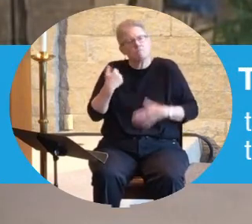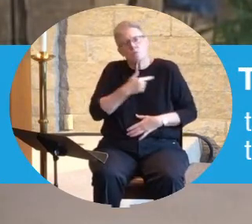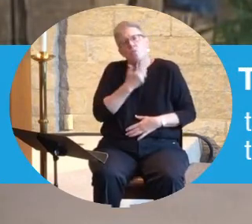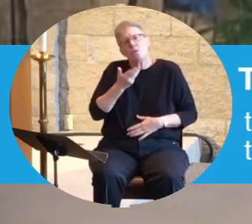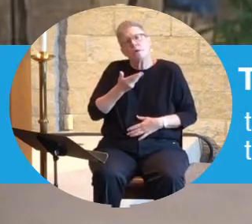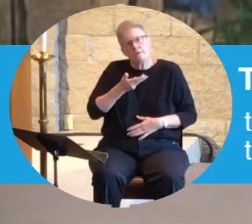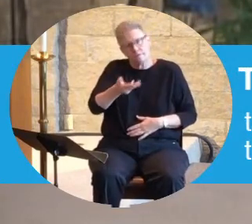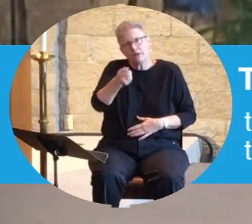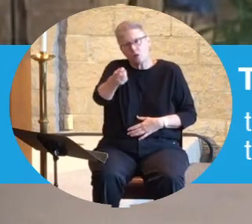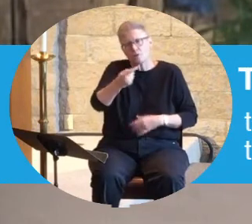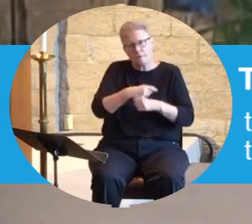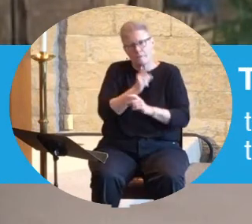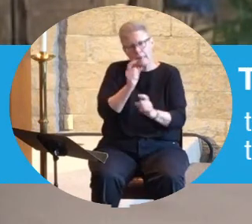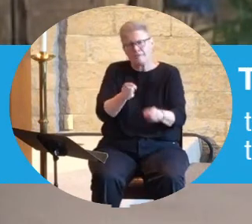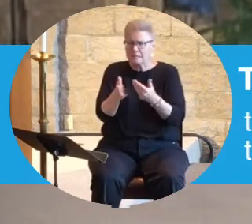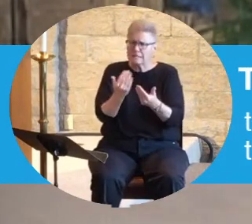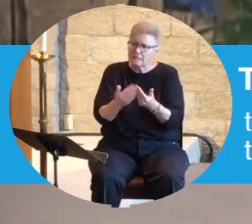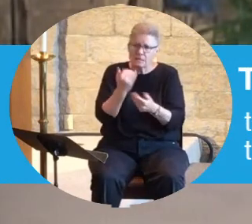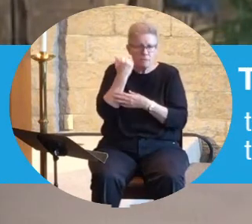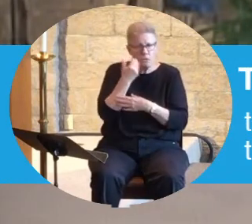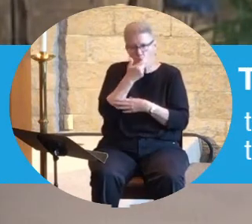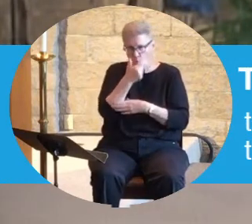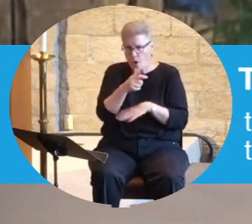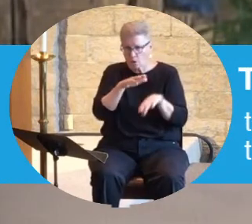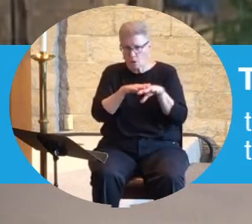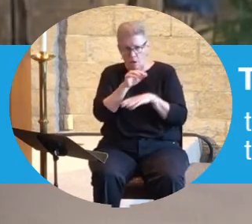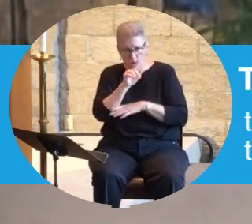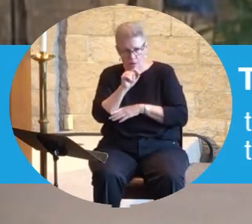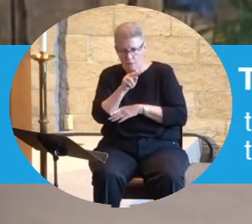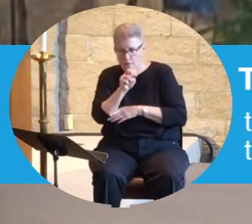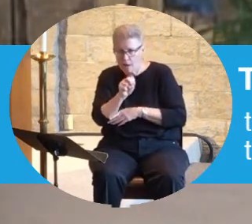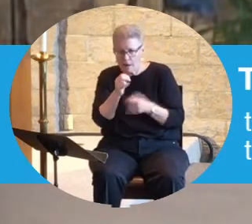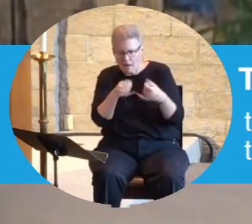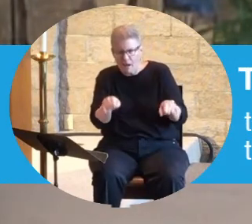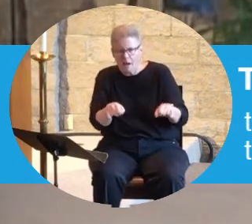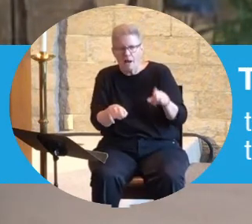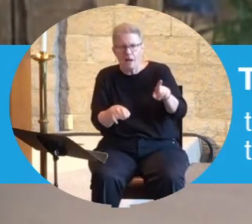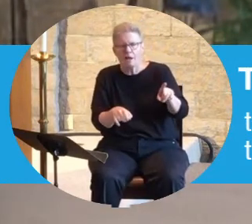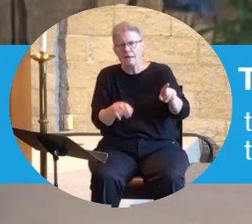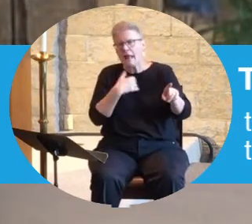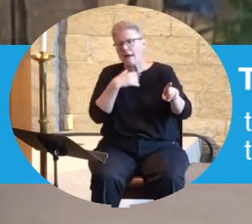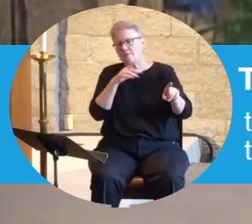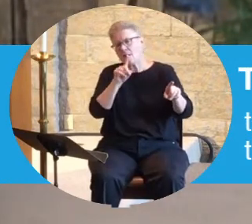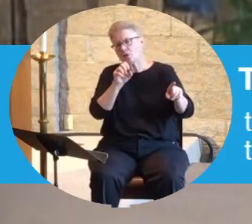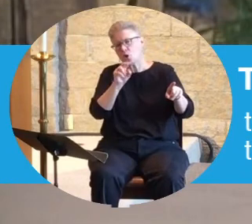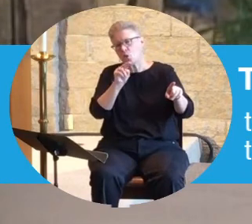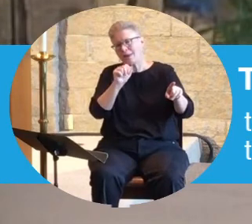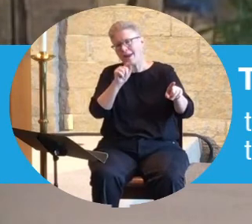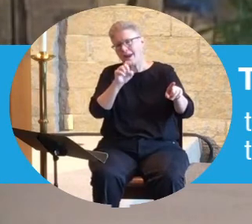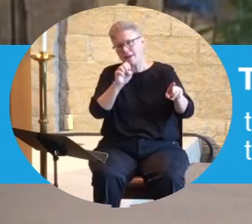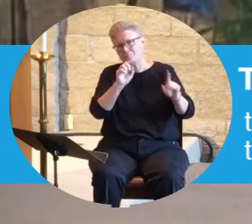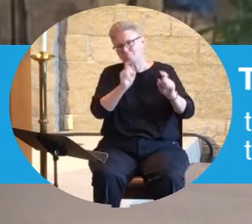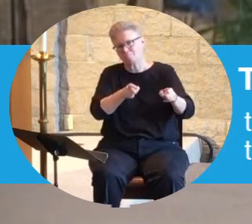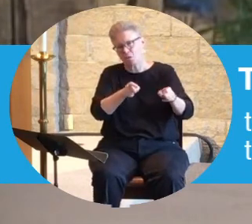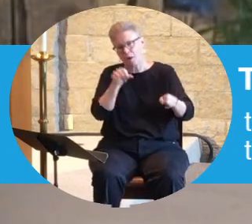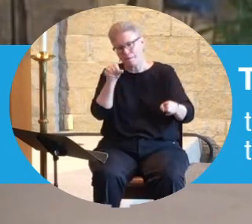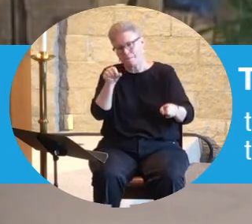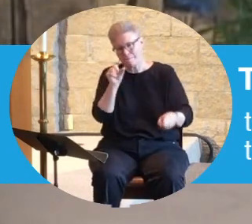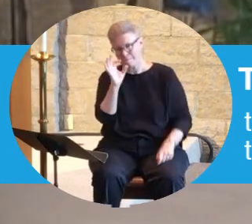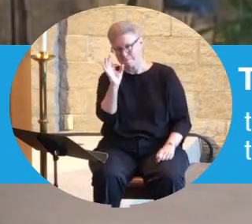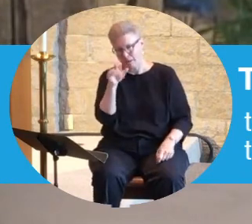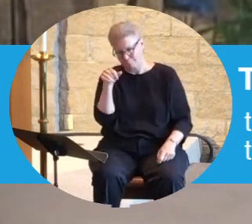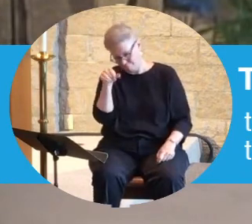It's easy. If you're streaming with us on our website, all you have to do is click that donate button, and it will take you immediately to a secured